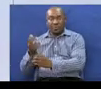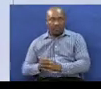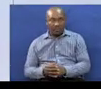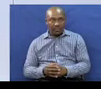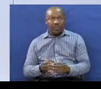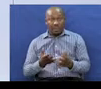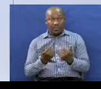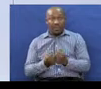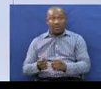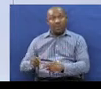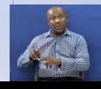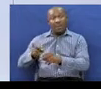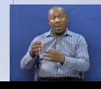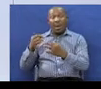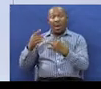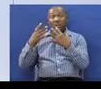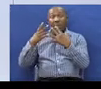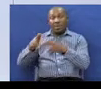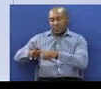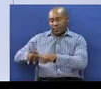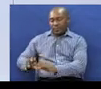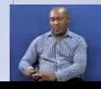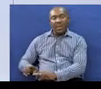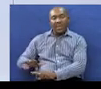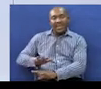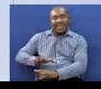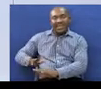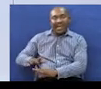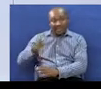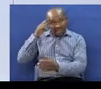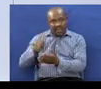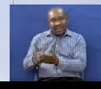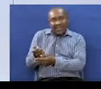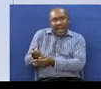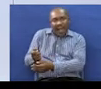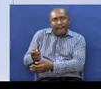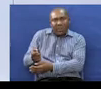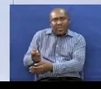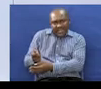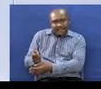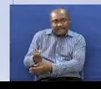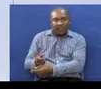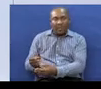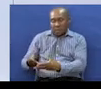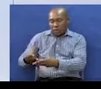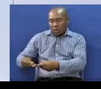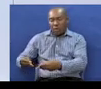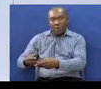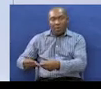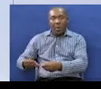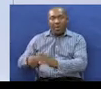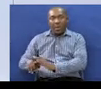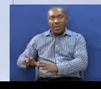is slightly, the word slightly means in a very minimal amount, slightly soluble in